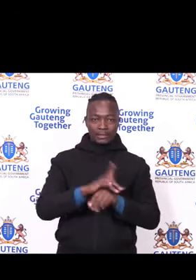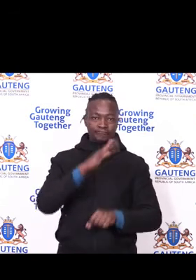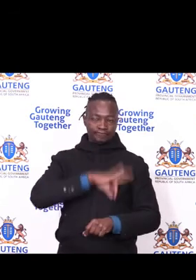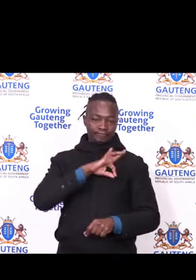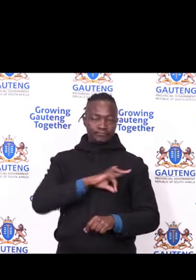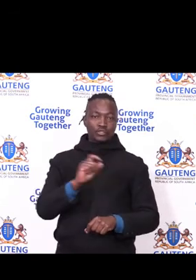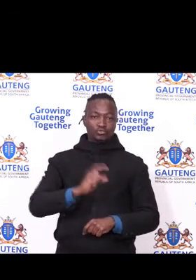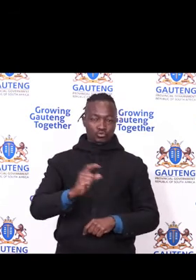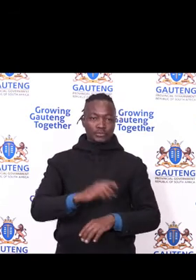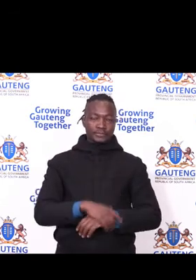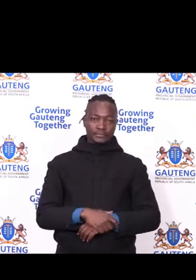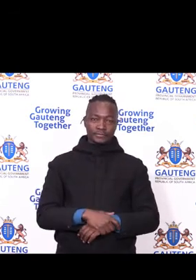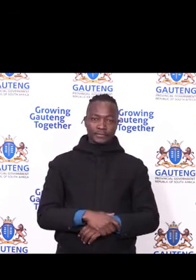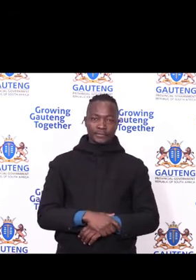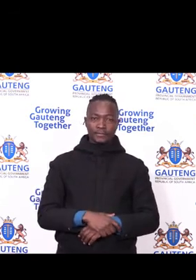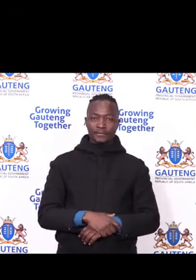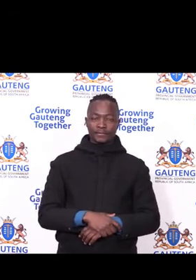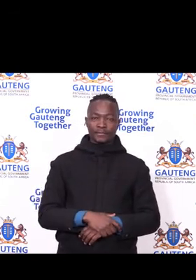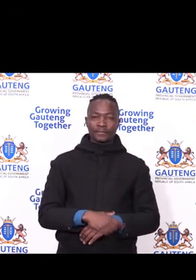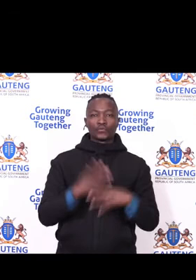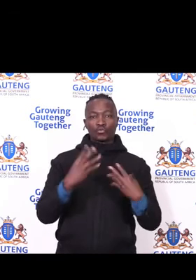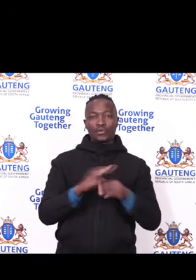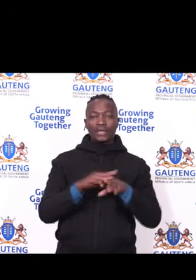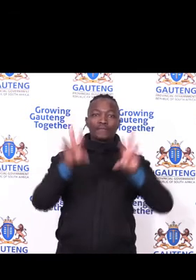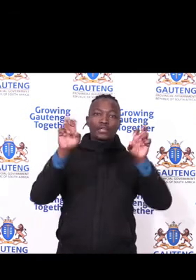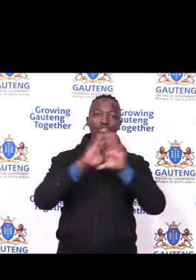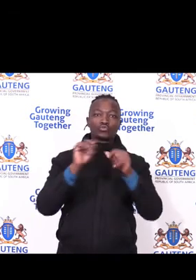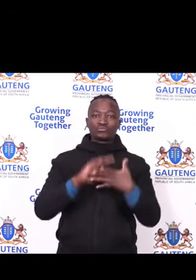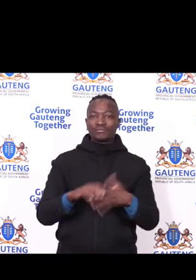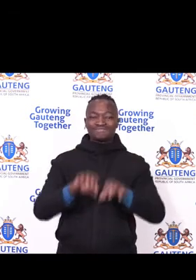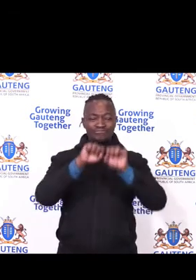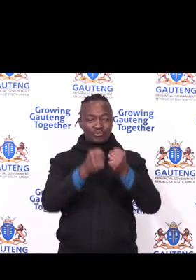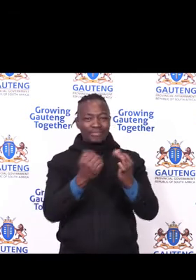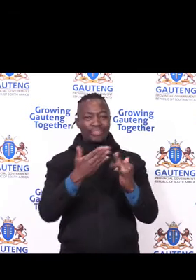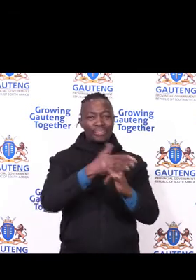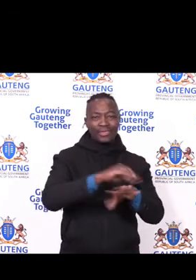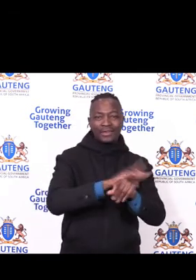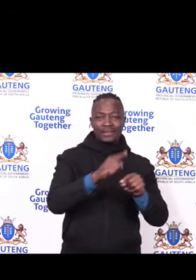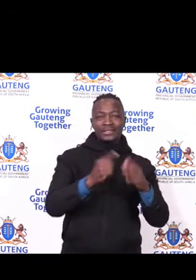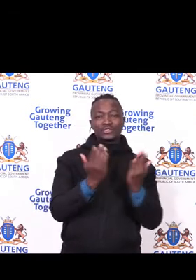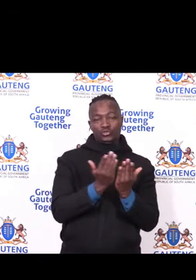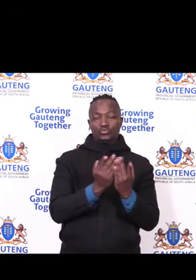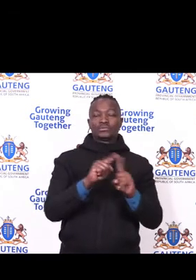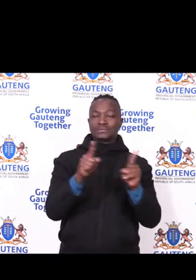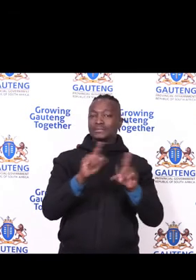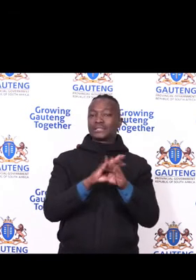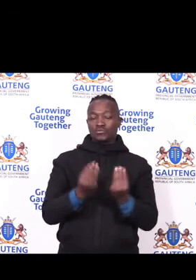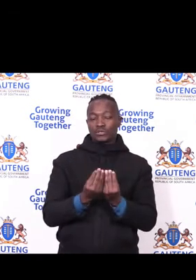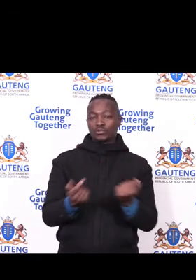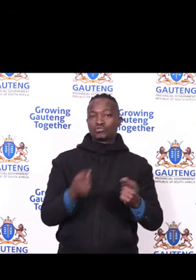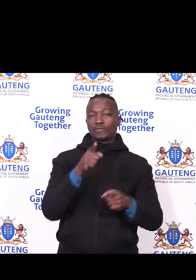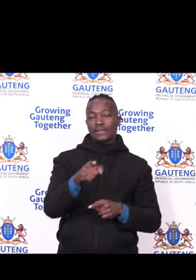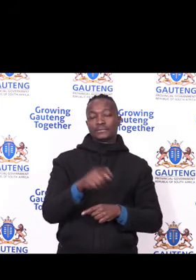as possible. We still have emerging incidents of vandalism, but we are attending to those incidents of